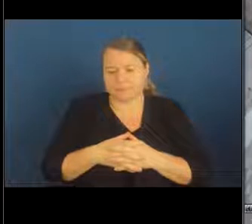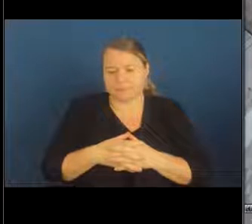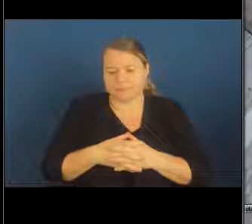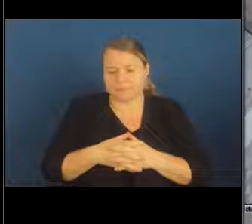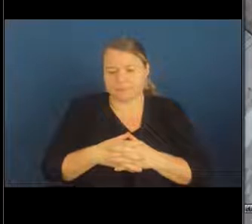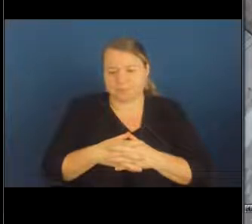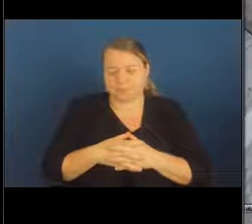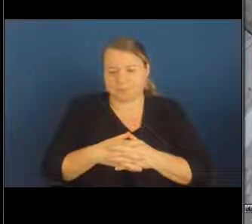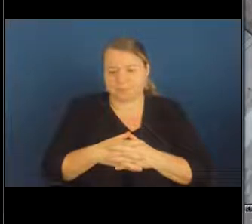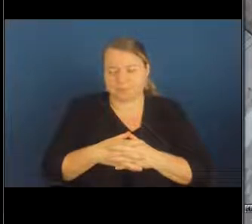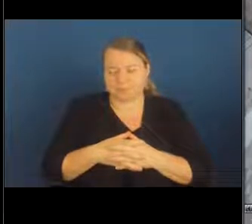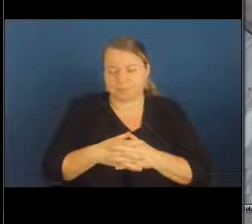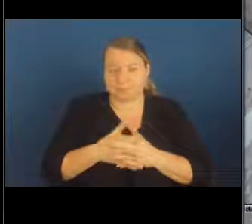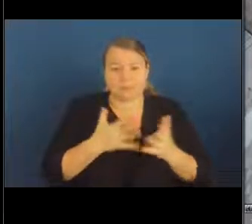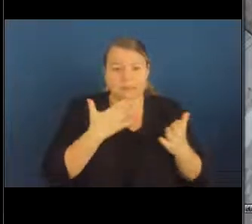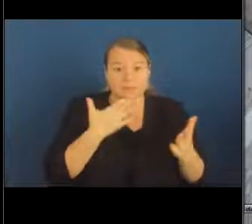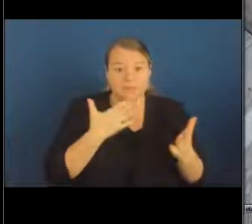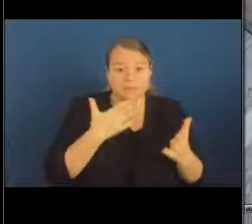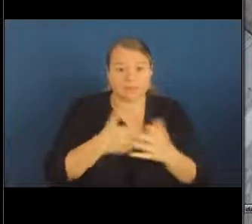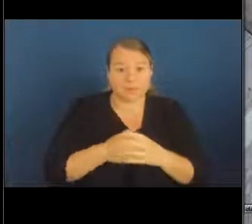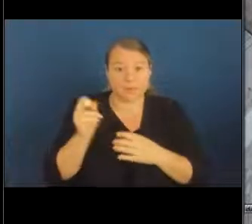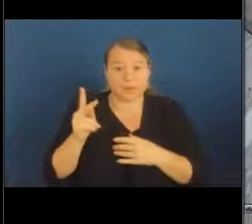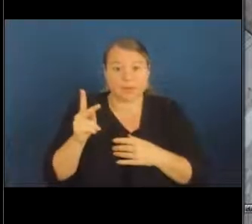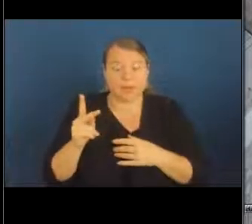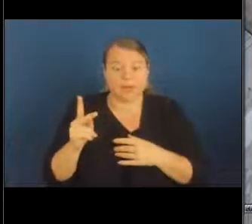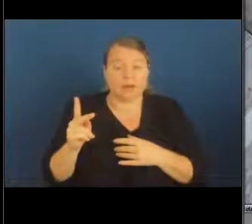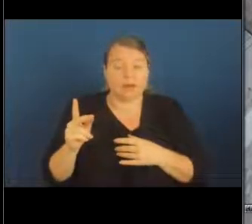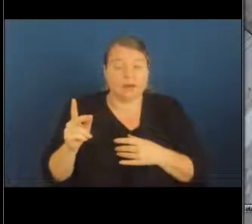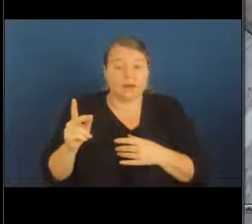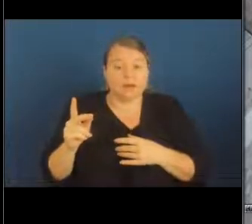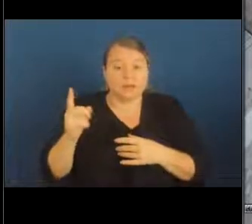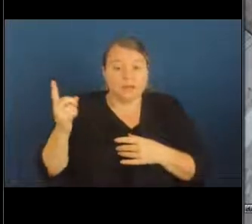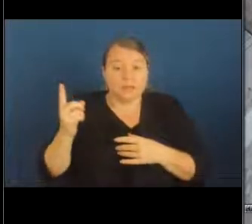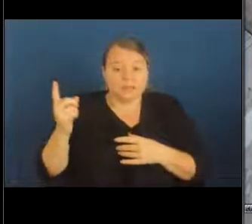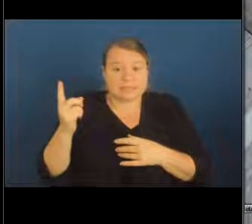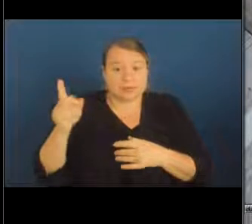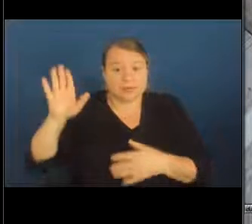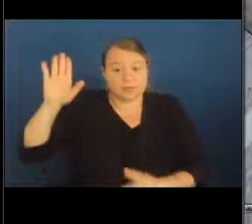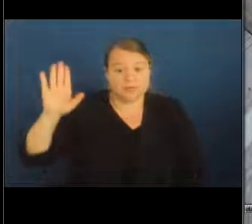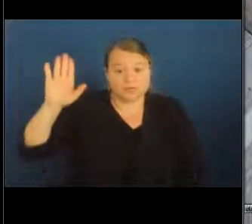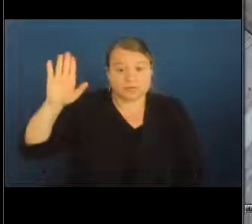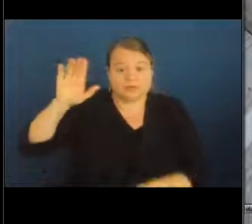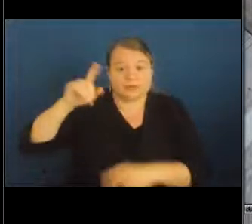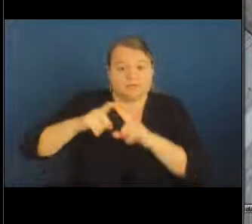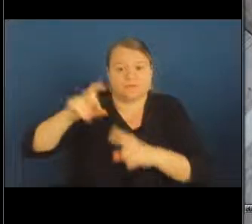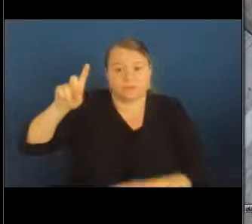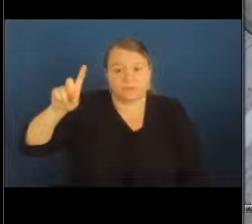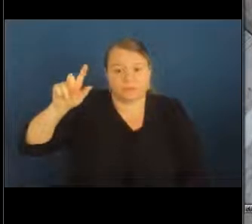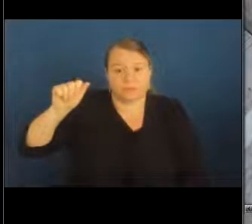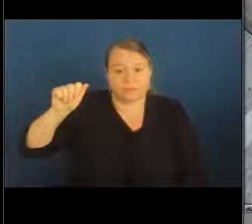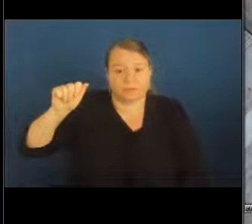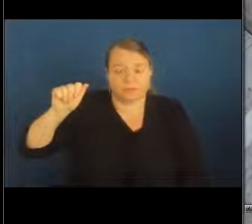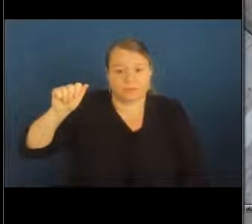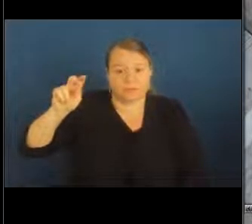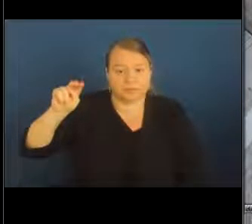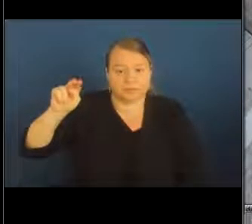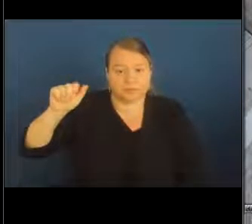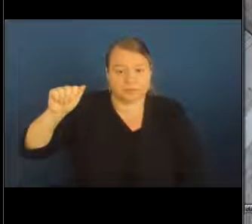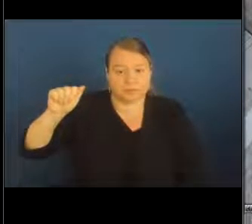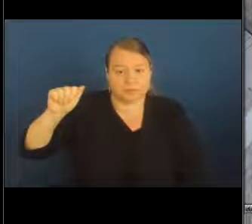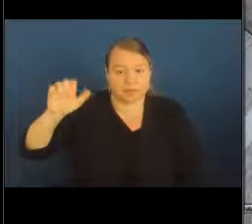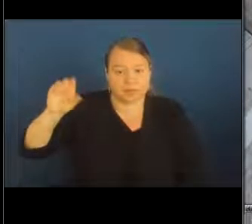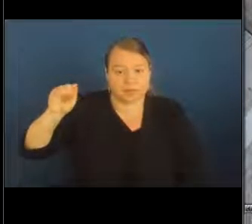Thank you. Okay, we have a verbal question now, and it's from Dana Kaufman. Dana, we're going